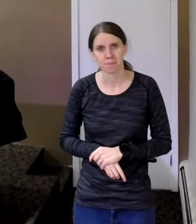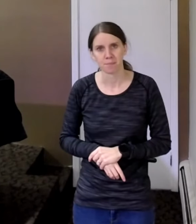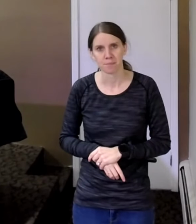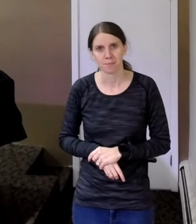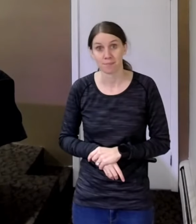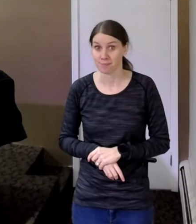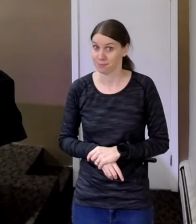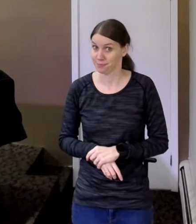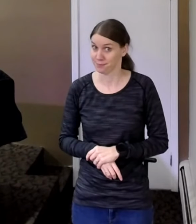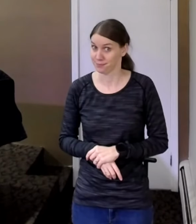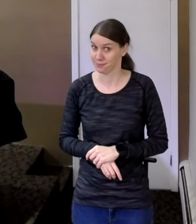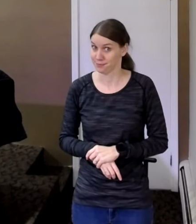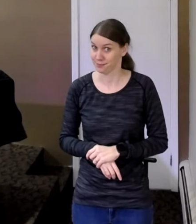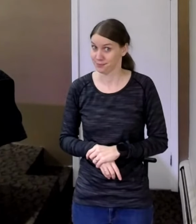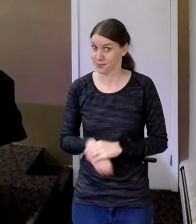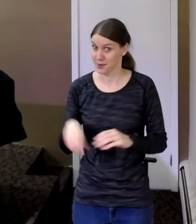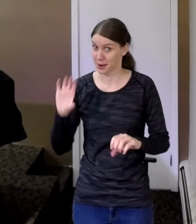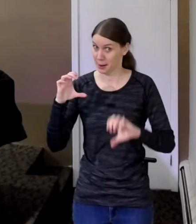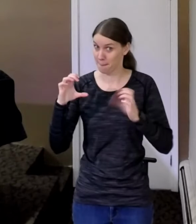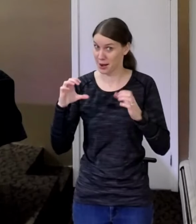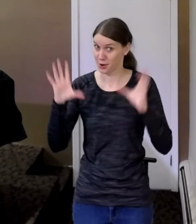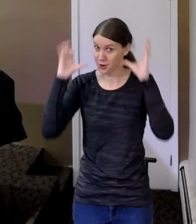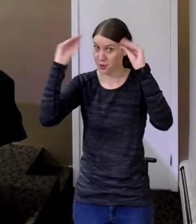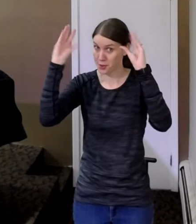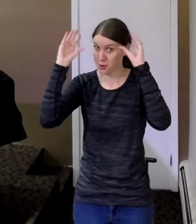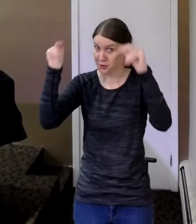Sounds like the news, doesn't it?